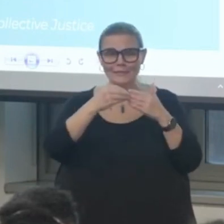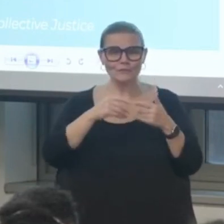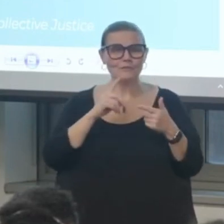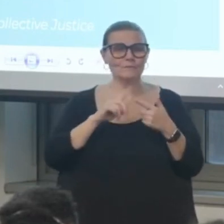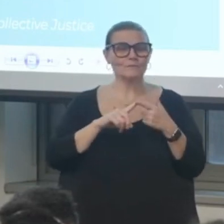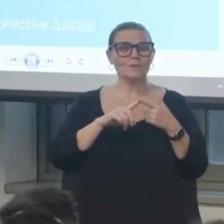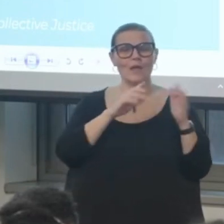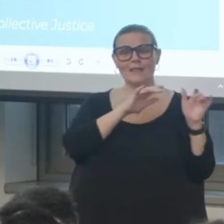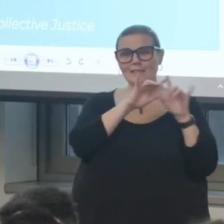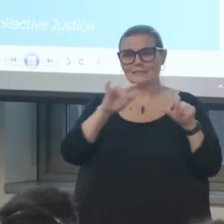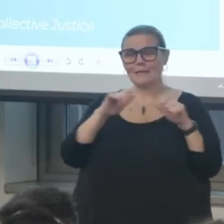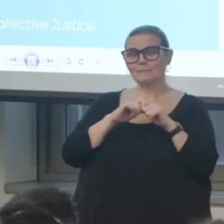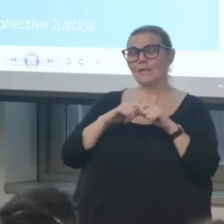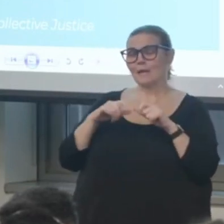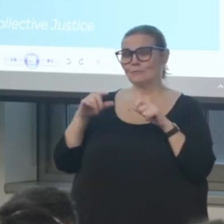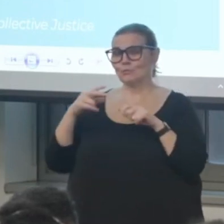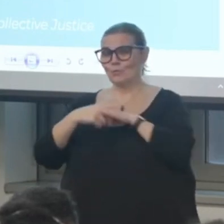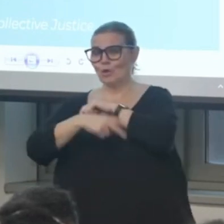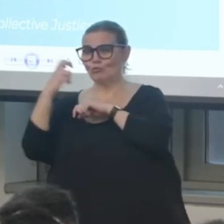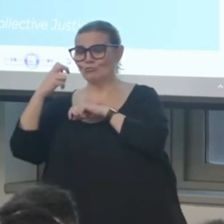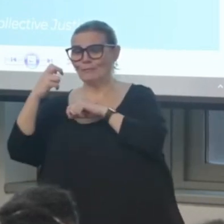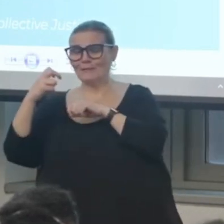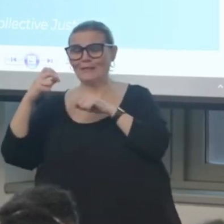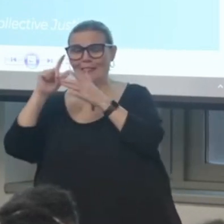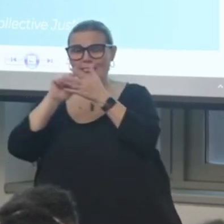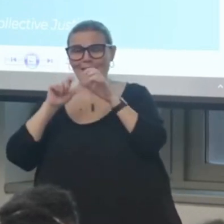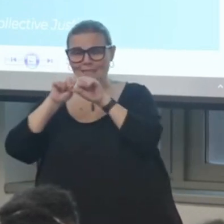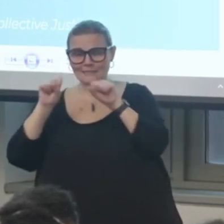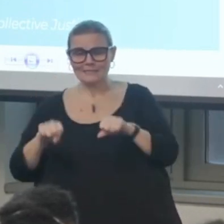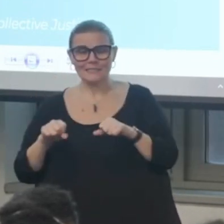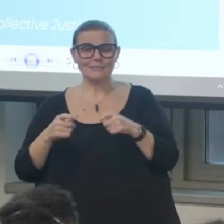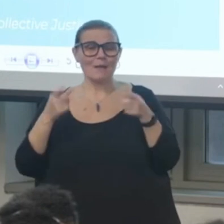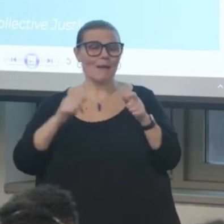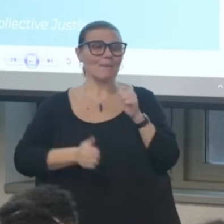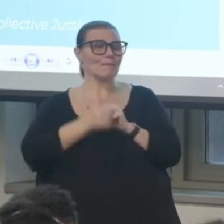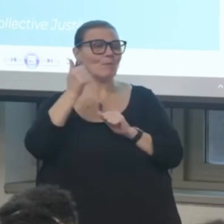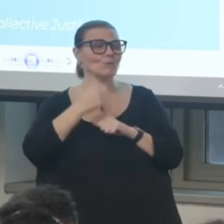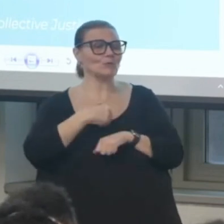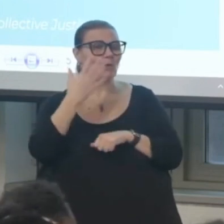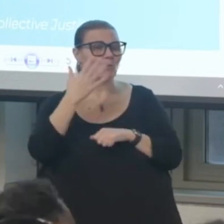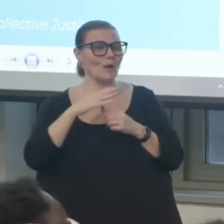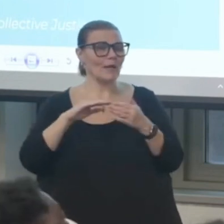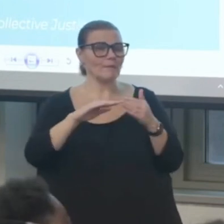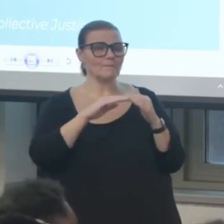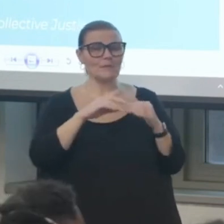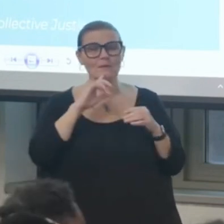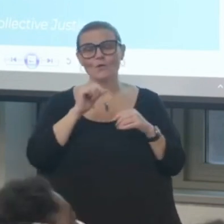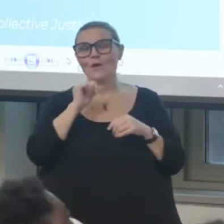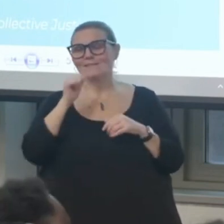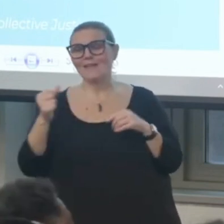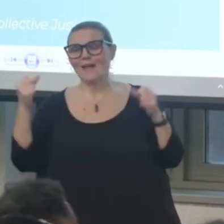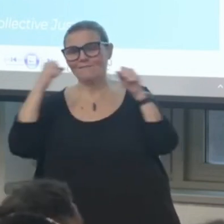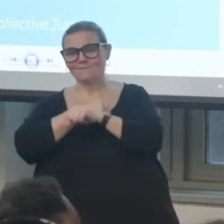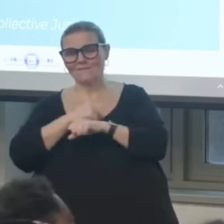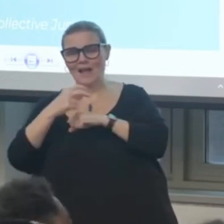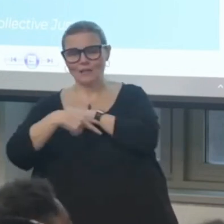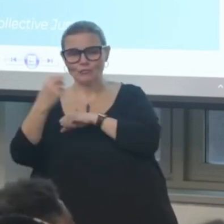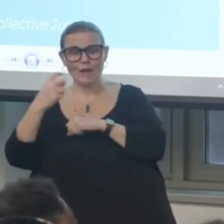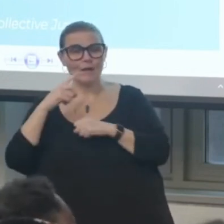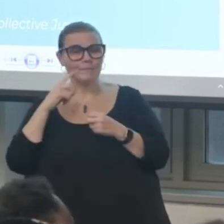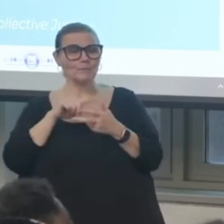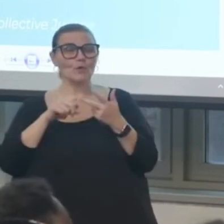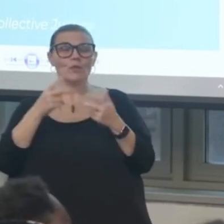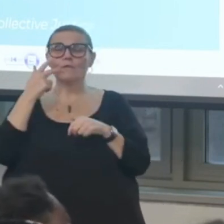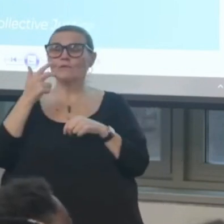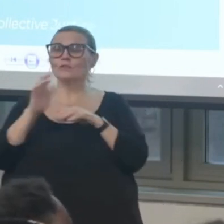emerges adjacent to the criminal legal system. It emerges mostly in white community, and almost exclusively for nonviolent crime. Right, so like the